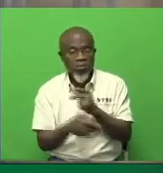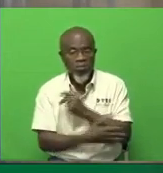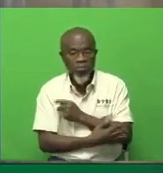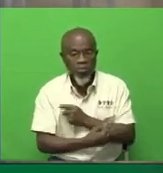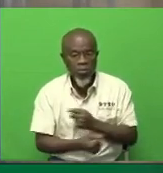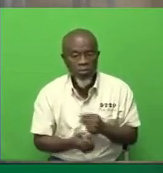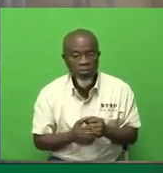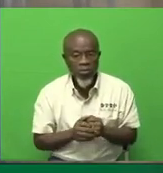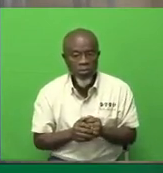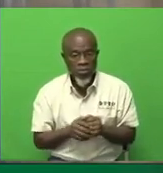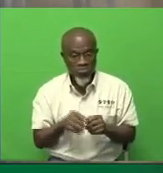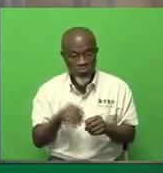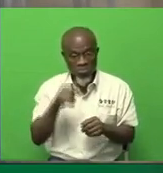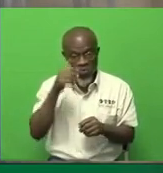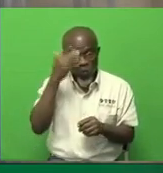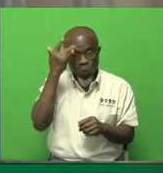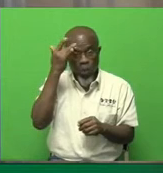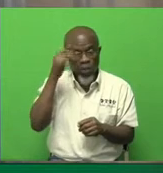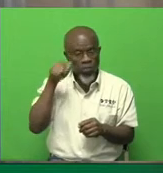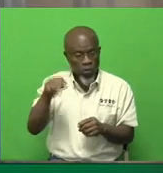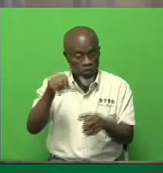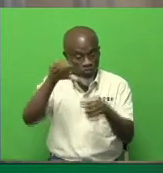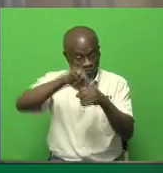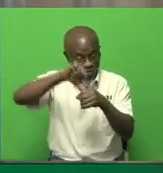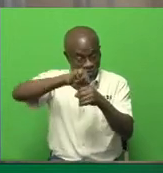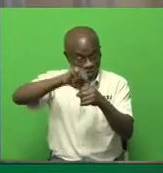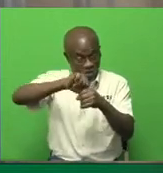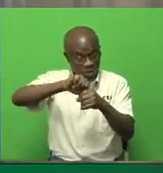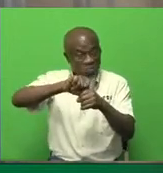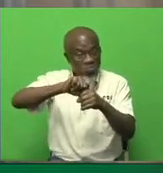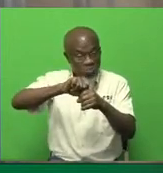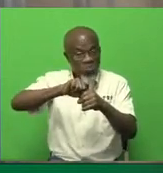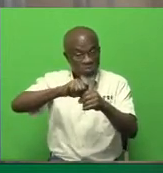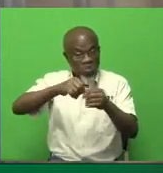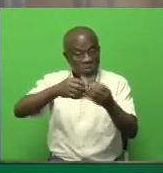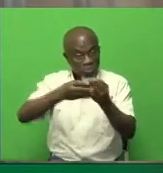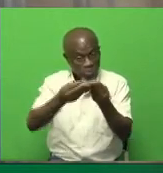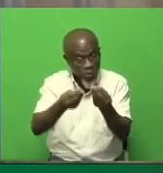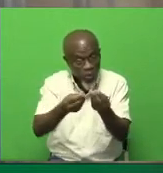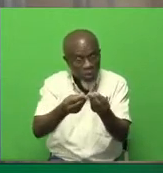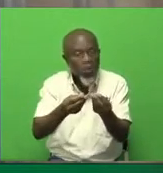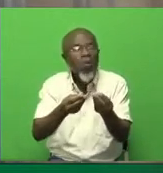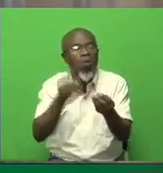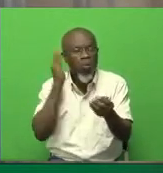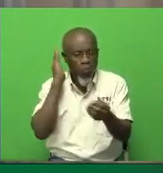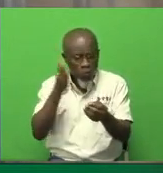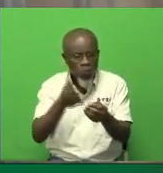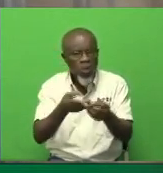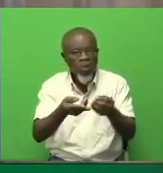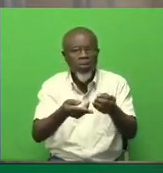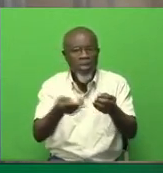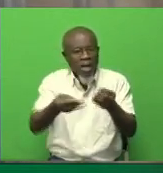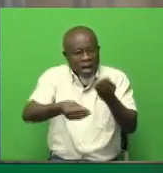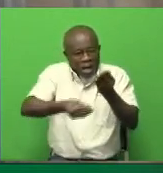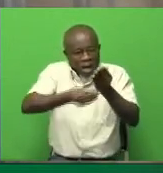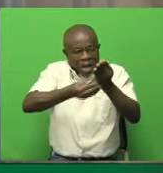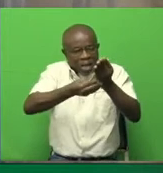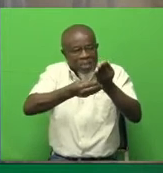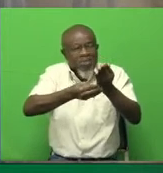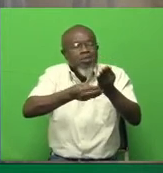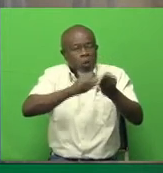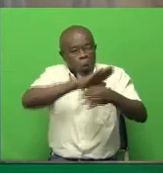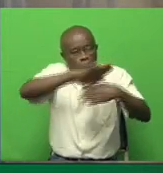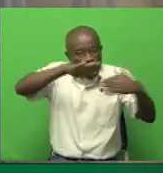cost of virtually every product or service citizens must purchase just as his colleagues